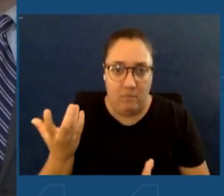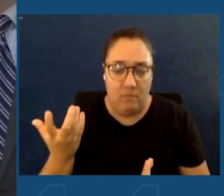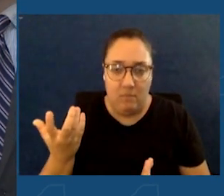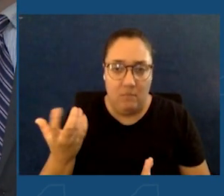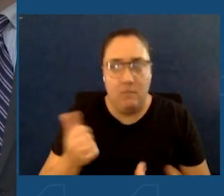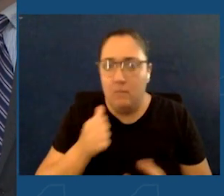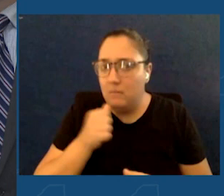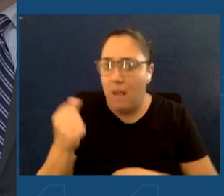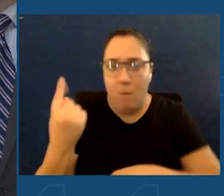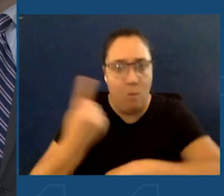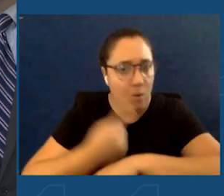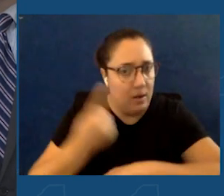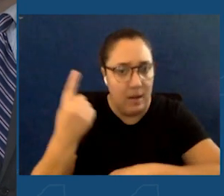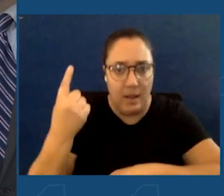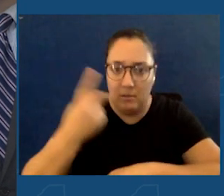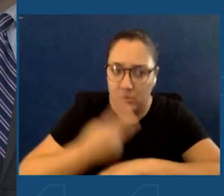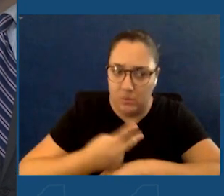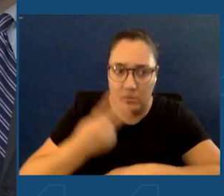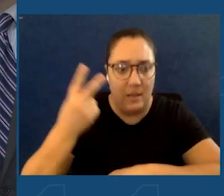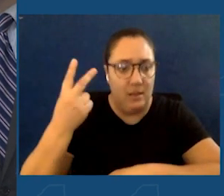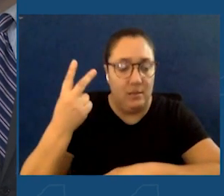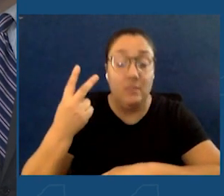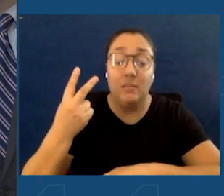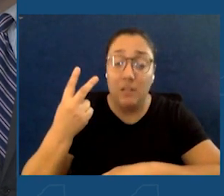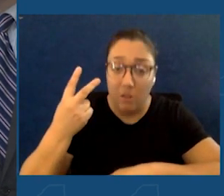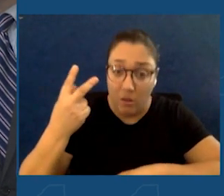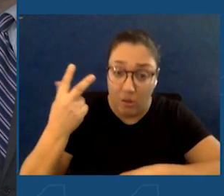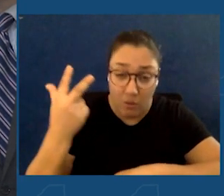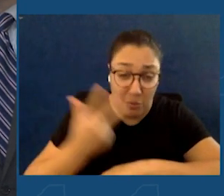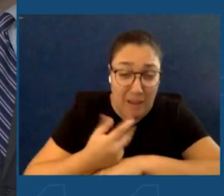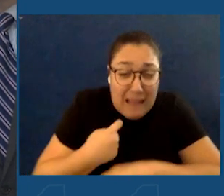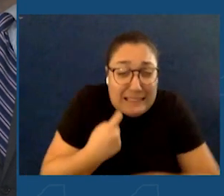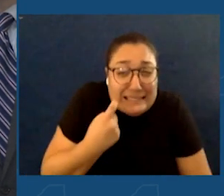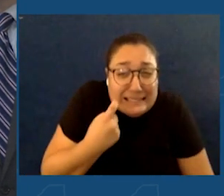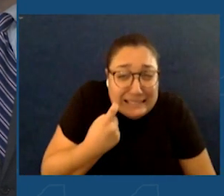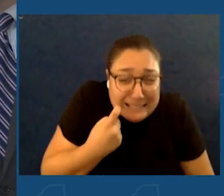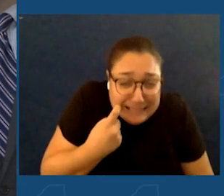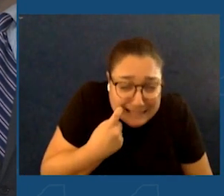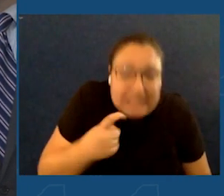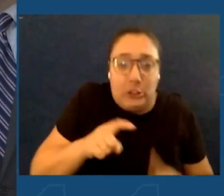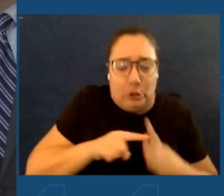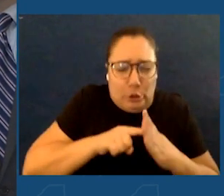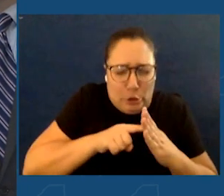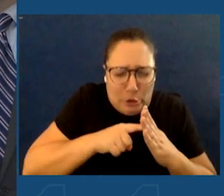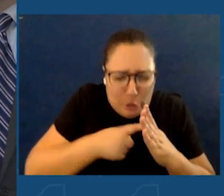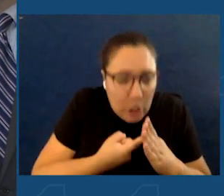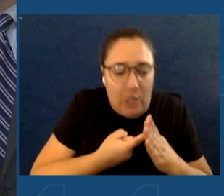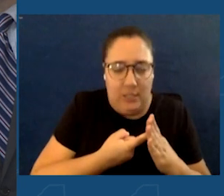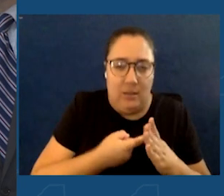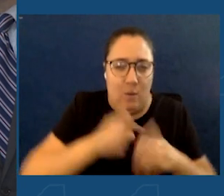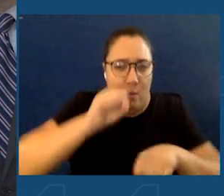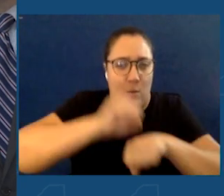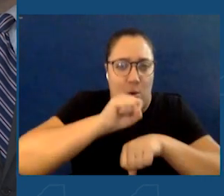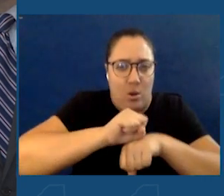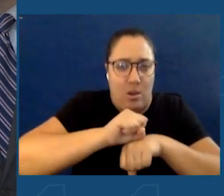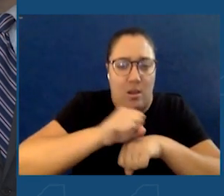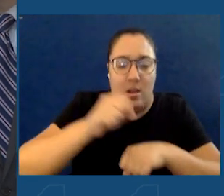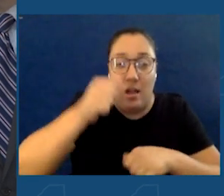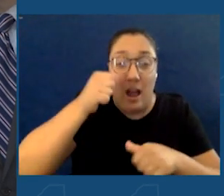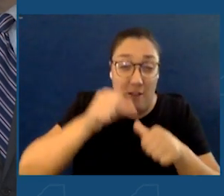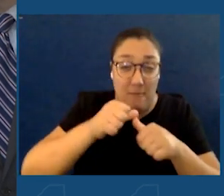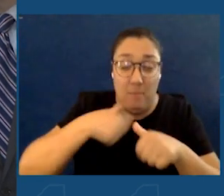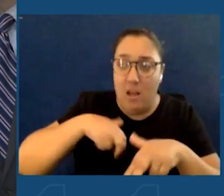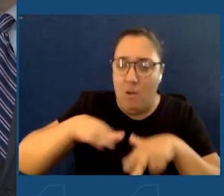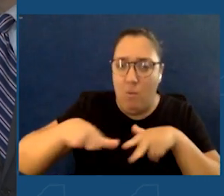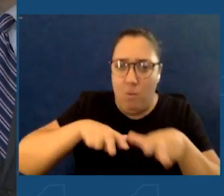but 3 days, literally in the infancy of my administration. I walked those streets. I saw the effects. I'll never forget the faces of people